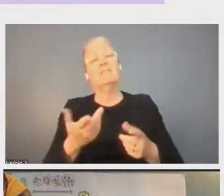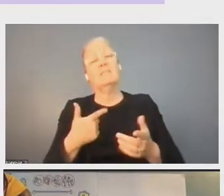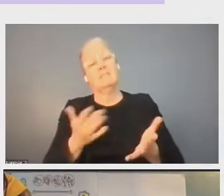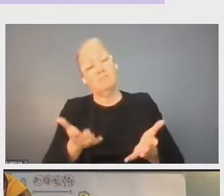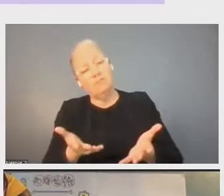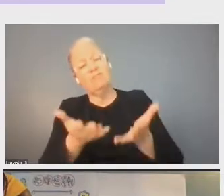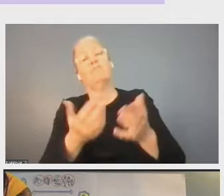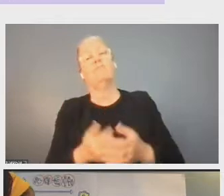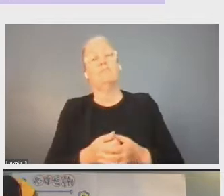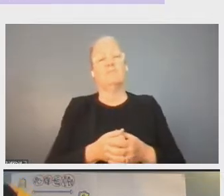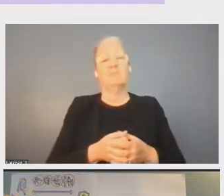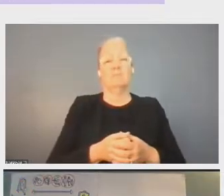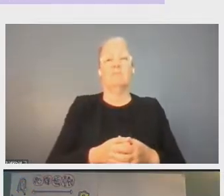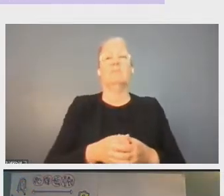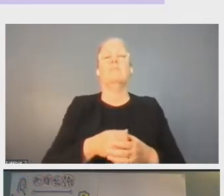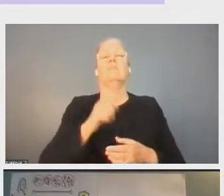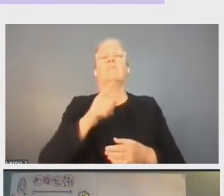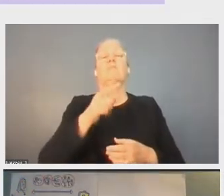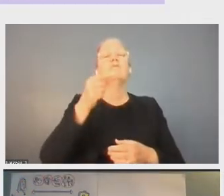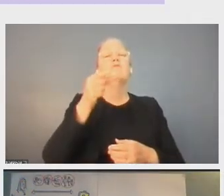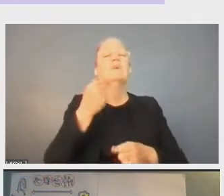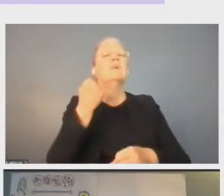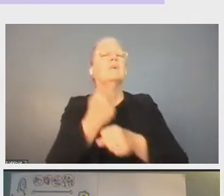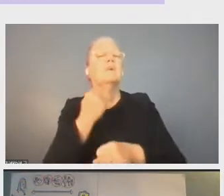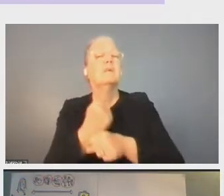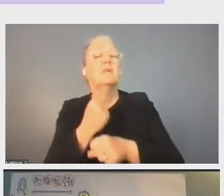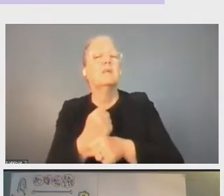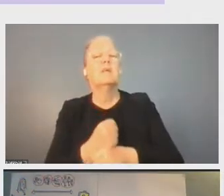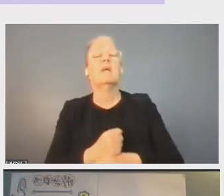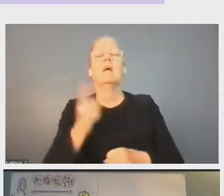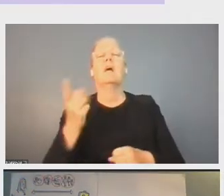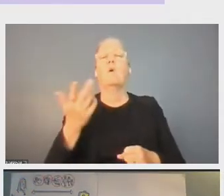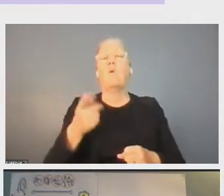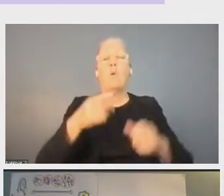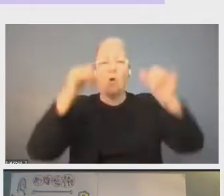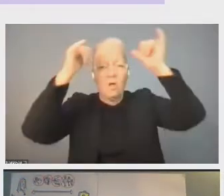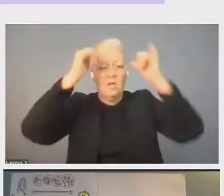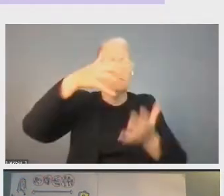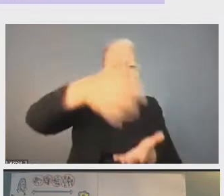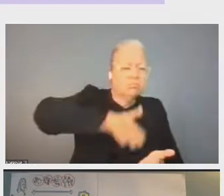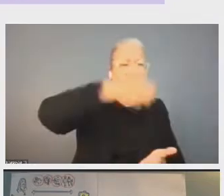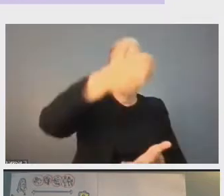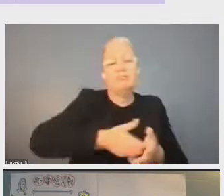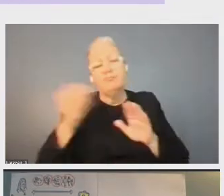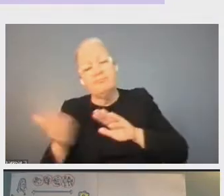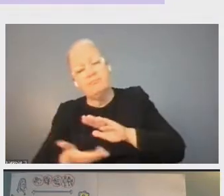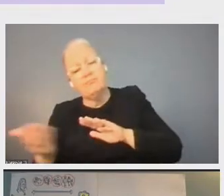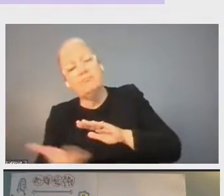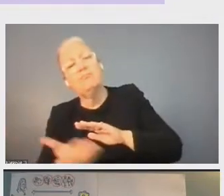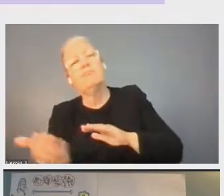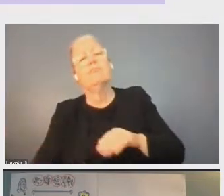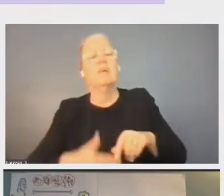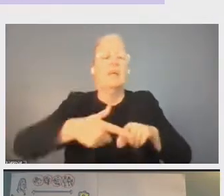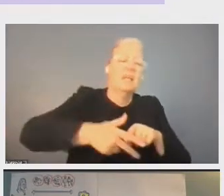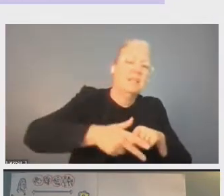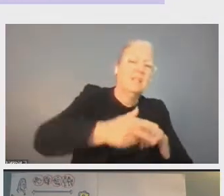the green employment, agriculture, science, engineering, careers related